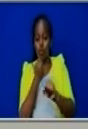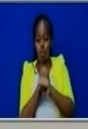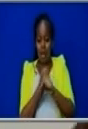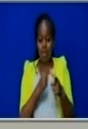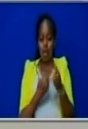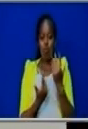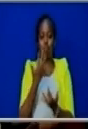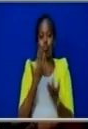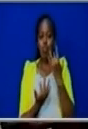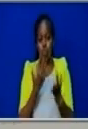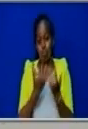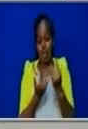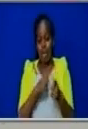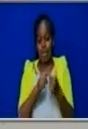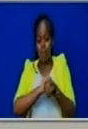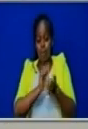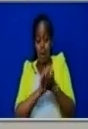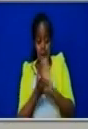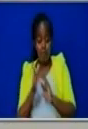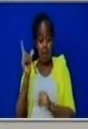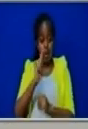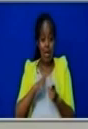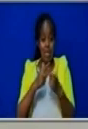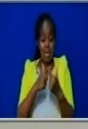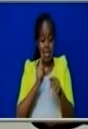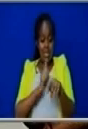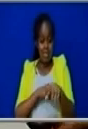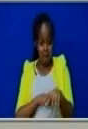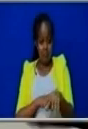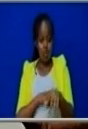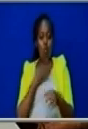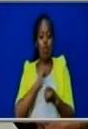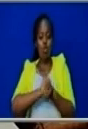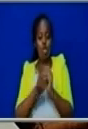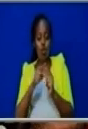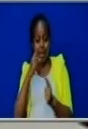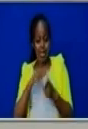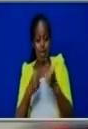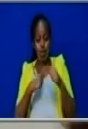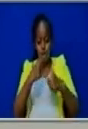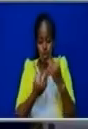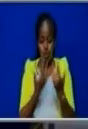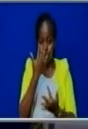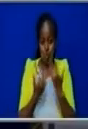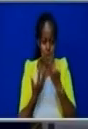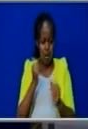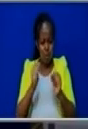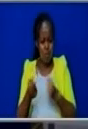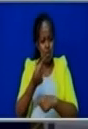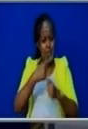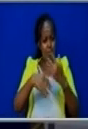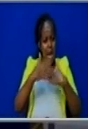heating. Then liquid what- ice to gas. By heating. More heating. More heating. Can we reverse? Yes, we can